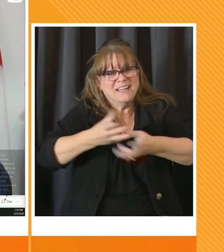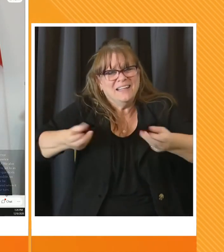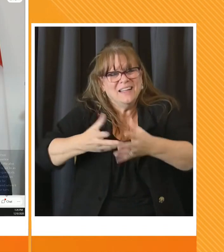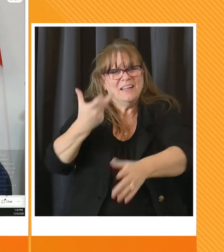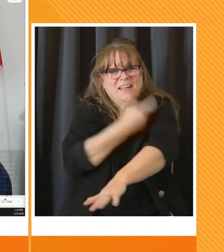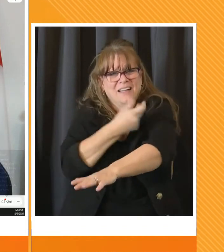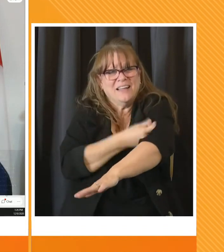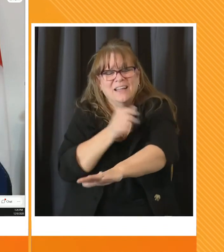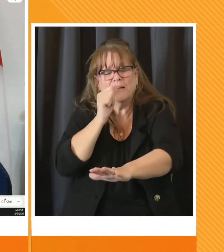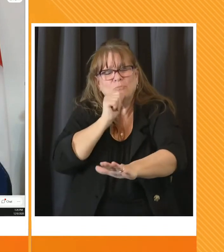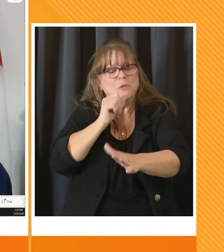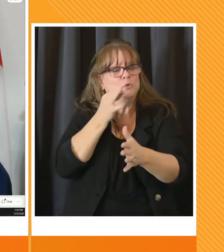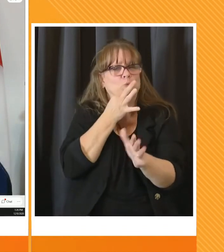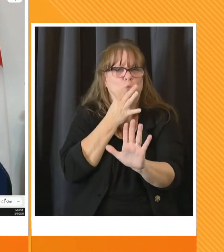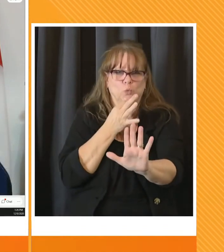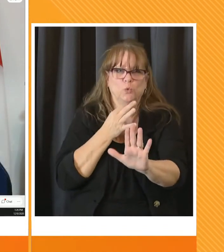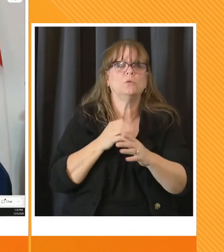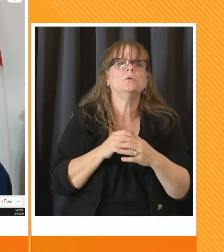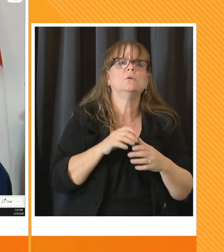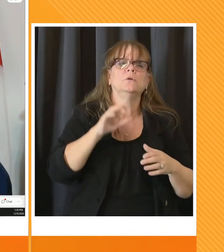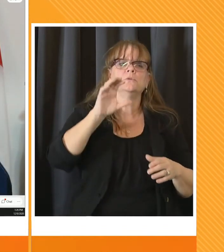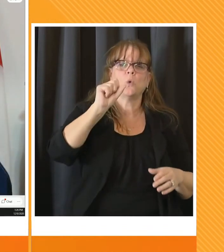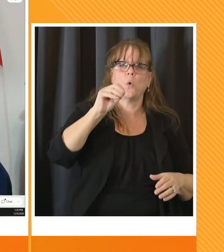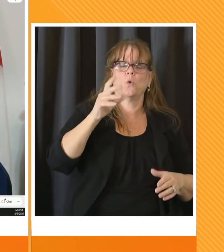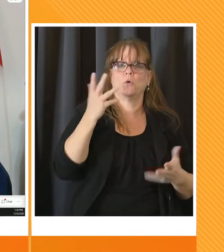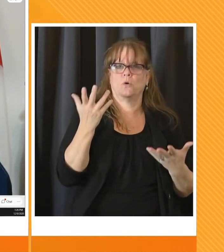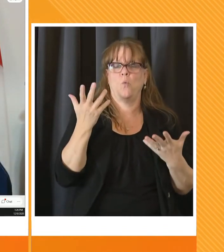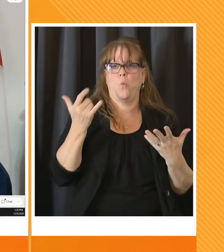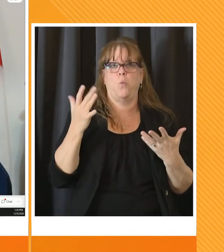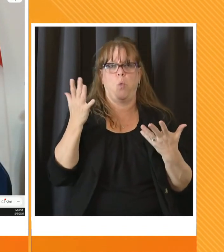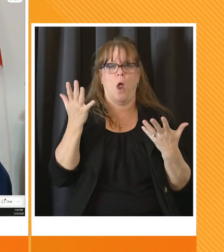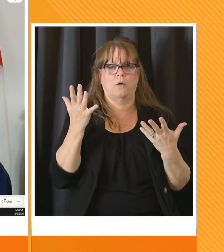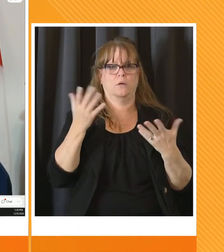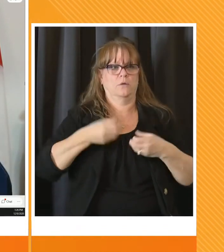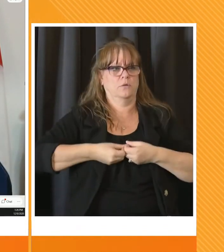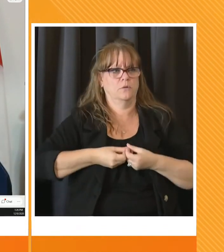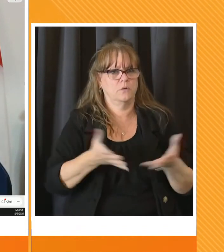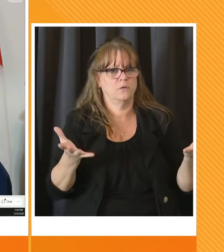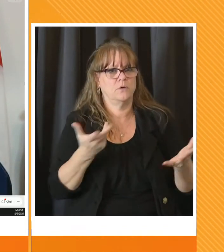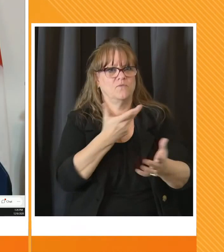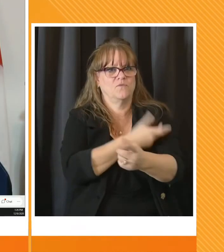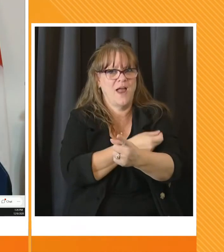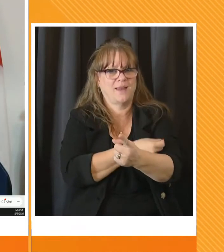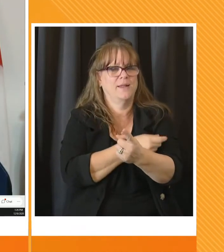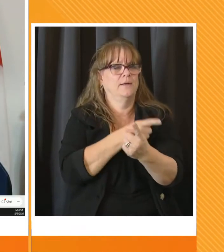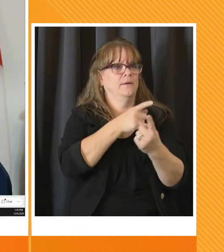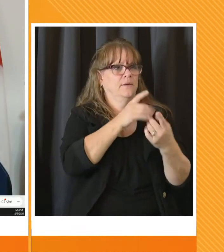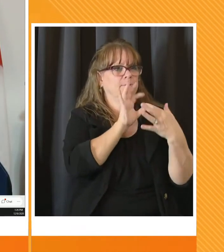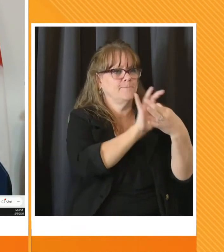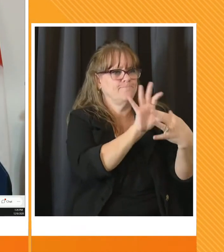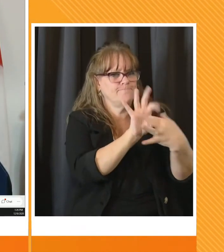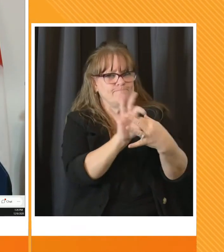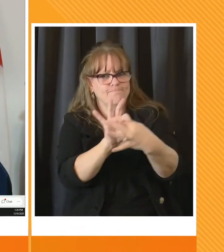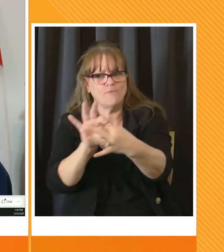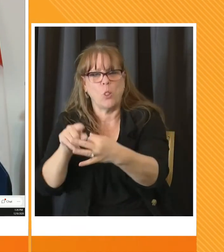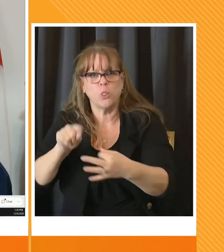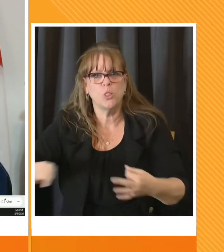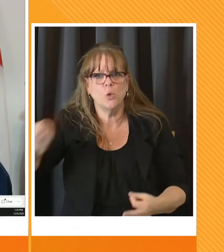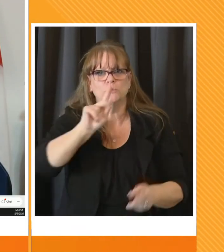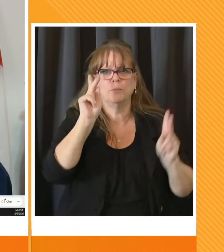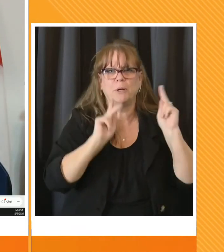vaccine distribution. With that, we'll be happy to take some questions. Hello, Governor Polis. This is Vinny Del Giudice of Bloomberg News in